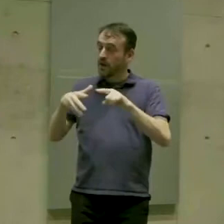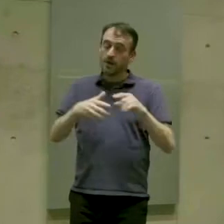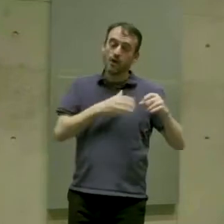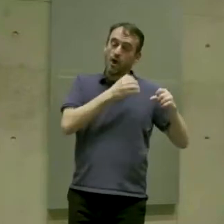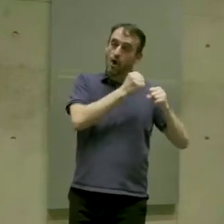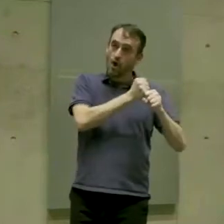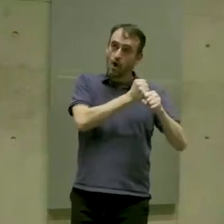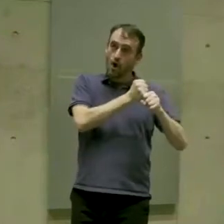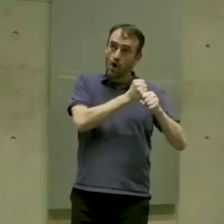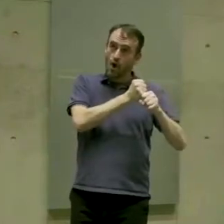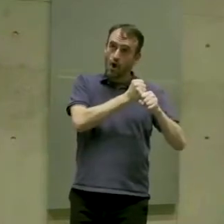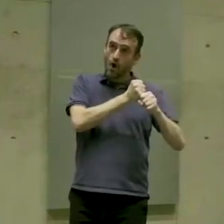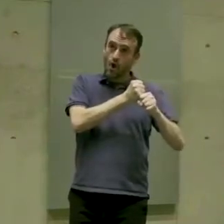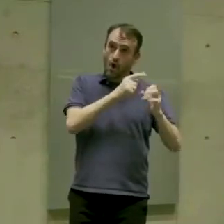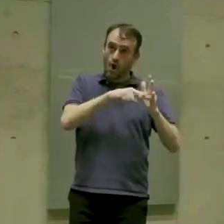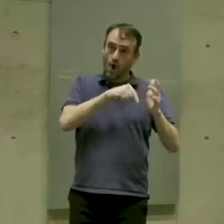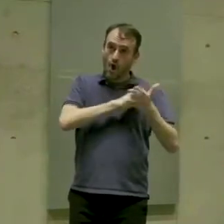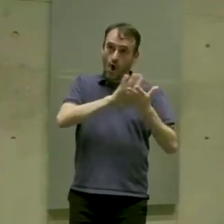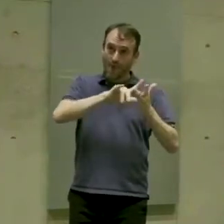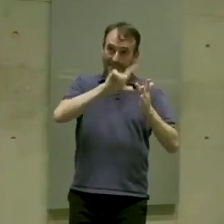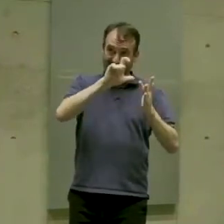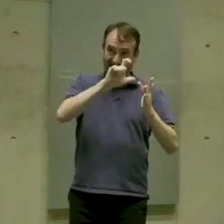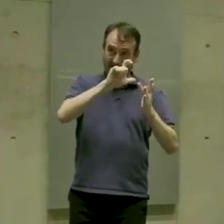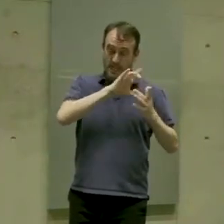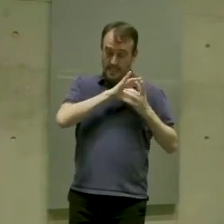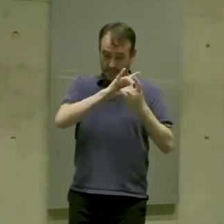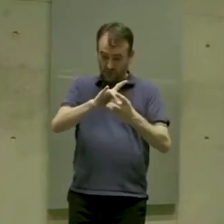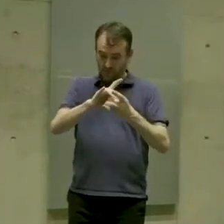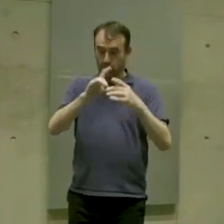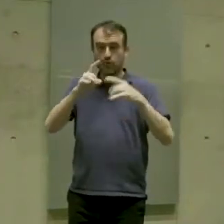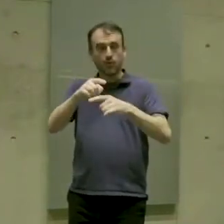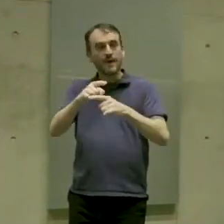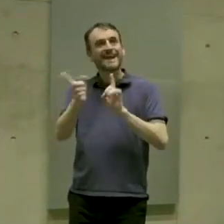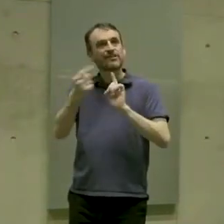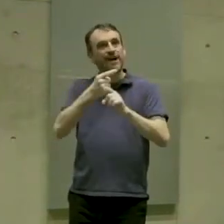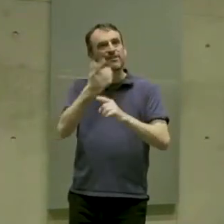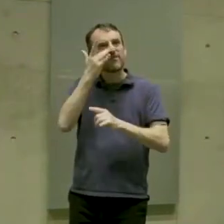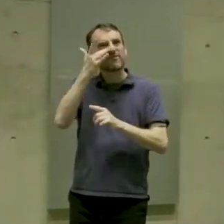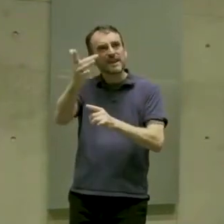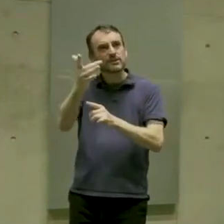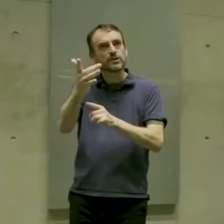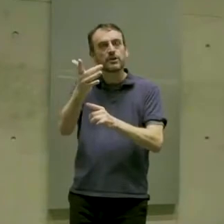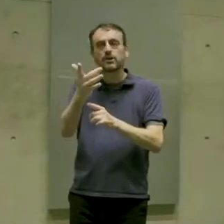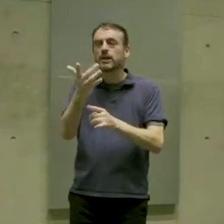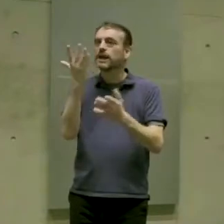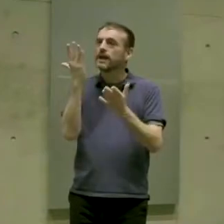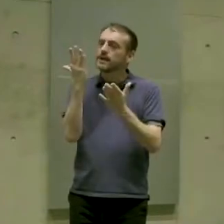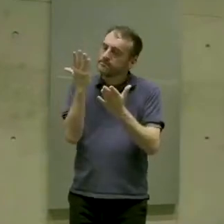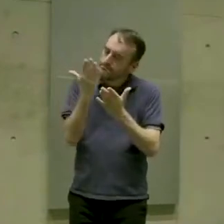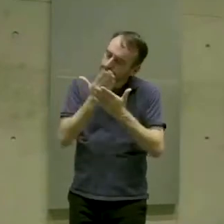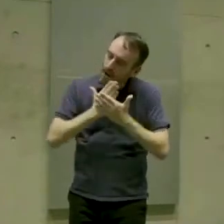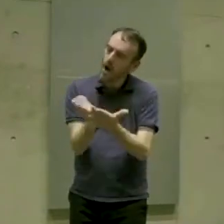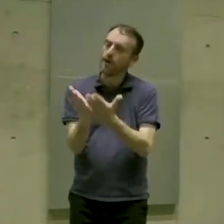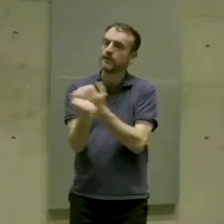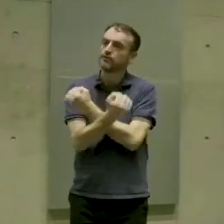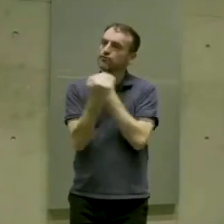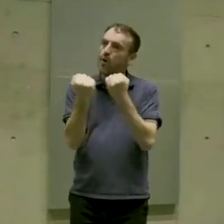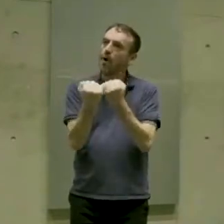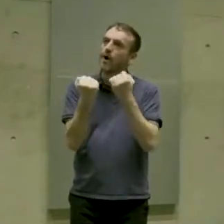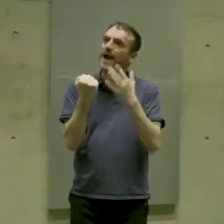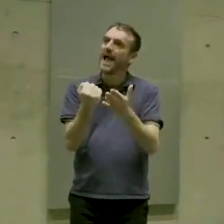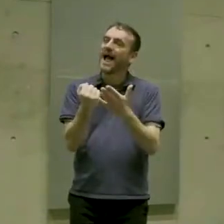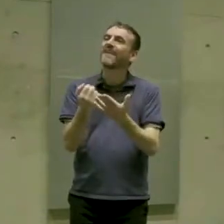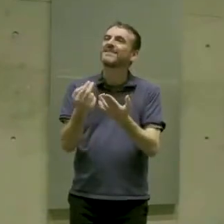Gothicness of interactive fiction is baked into its very medium, its parsers, its linked passages, and yes, its traditional